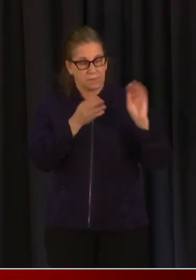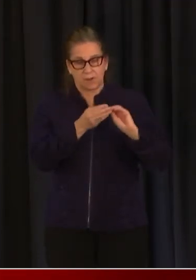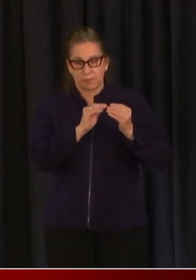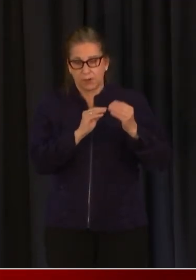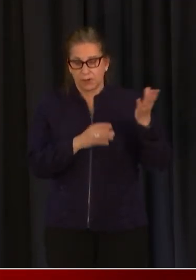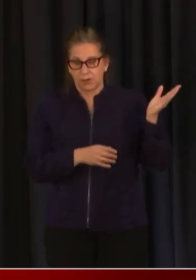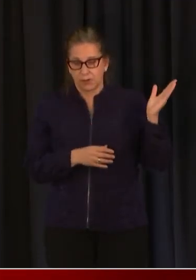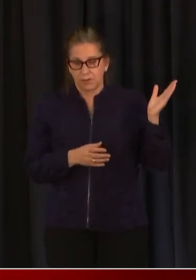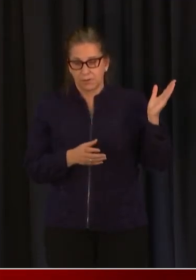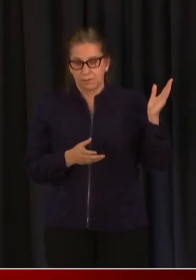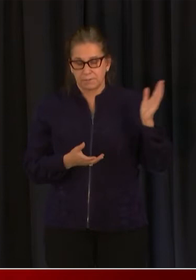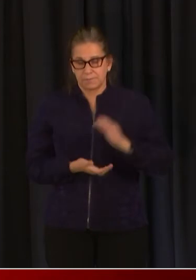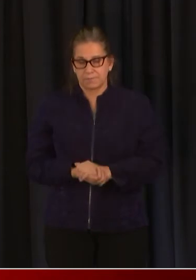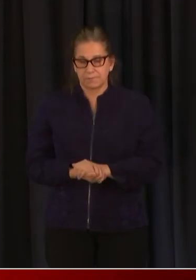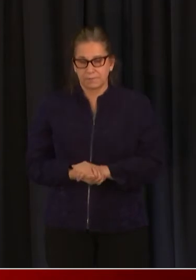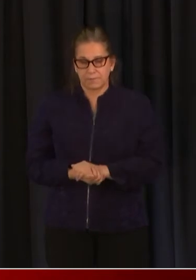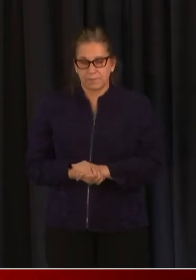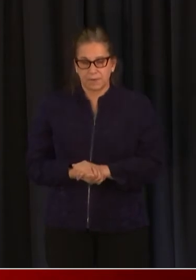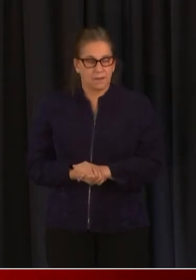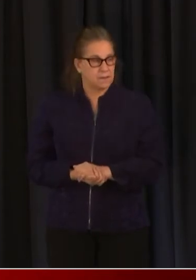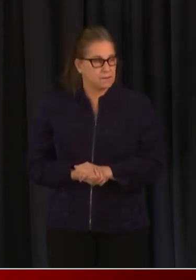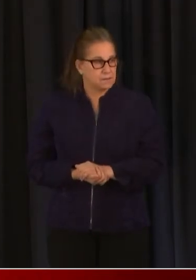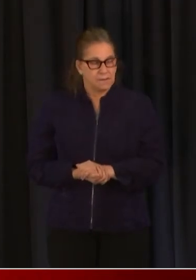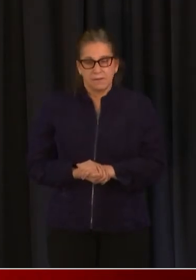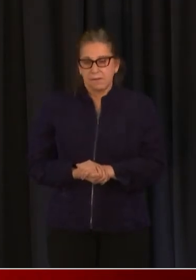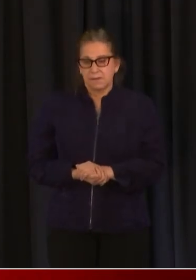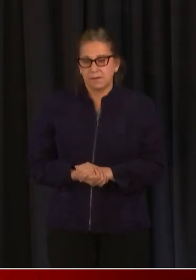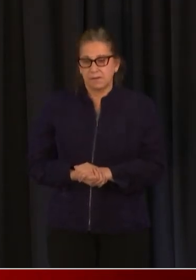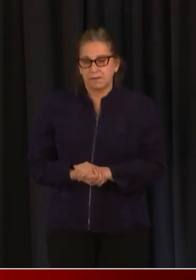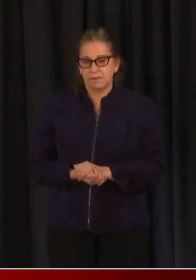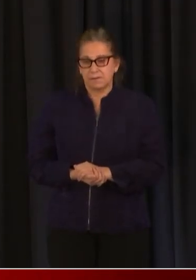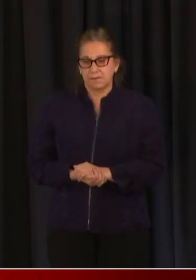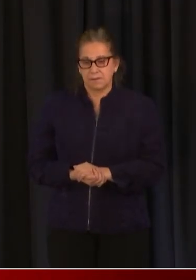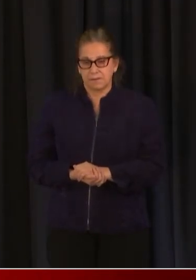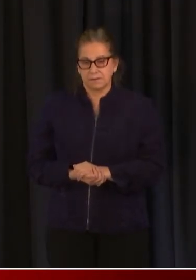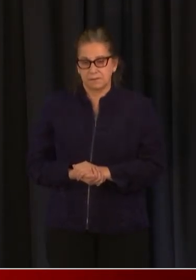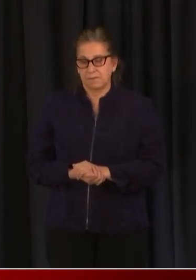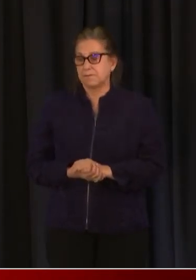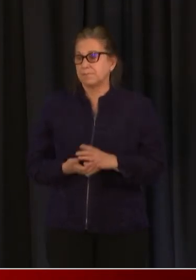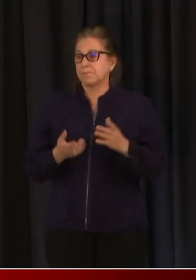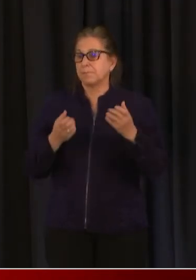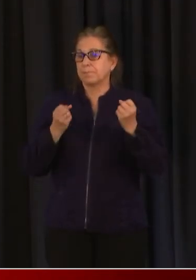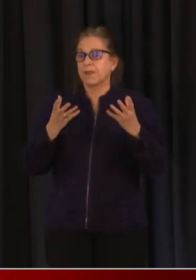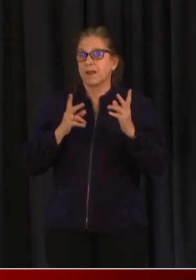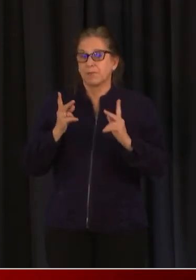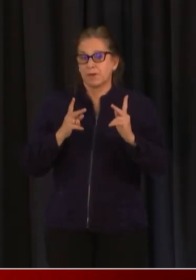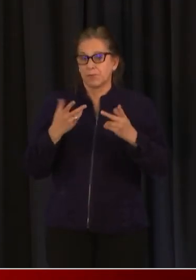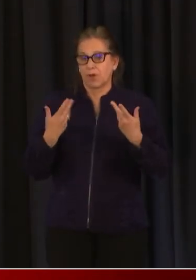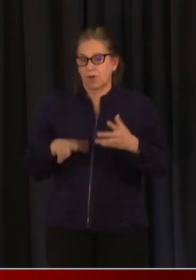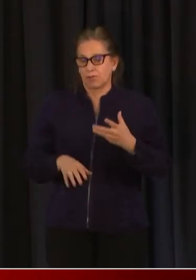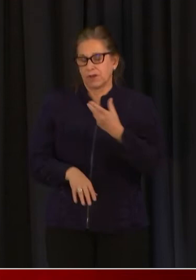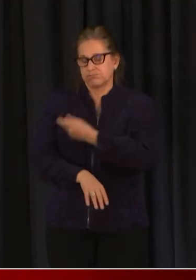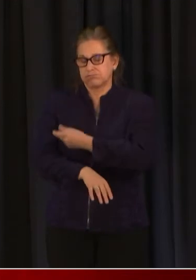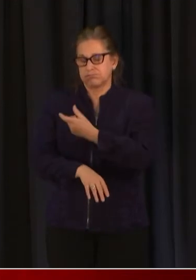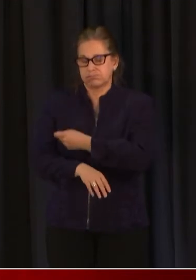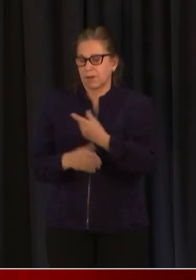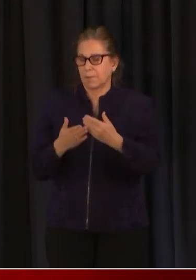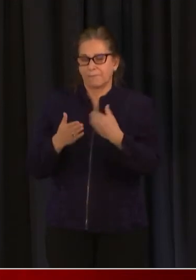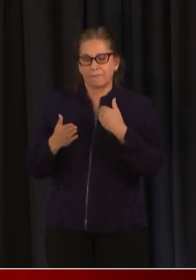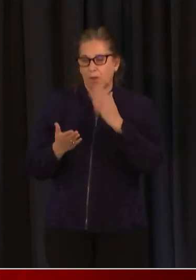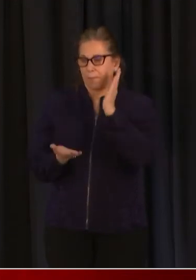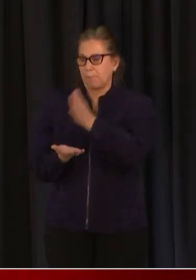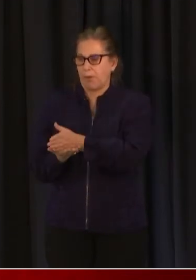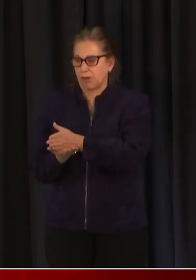vaccine uptake begin to happen before the pause, the Tuesday before last. So we caution anyone from